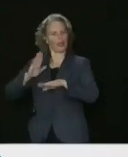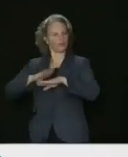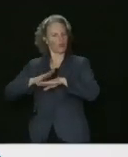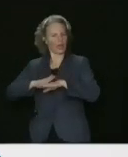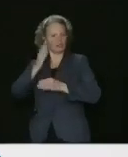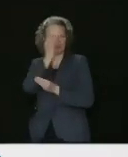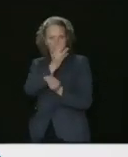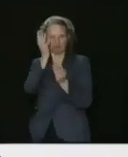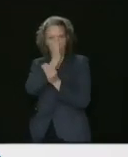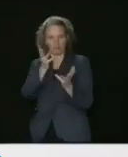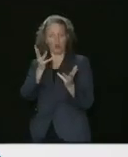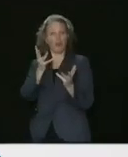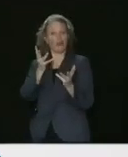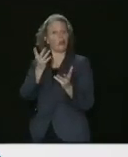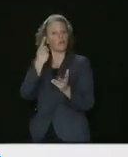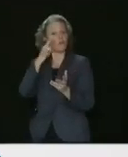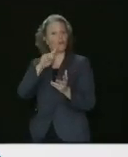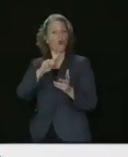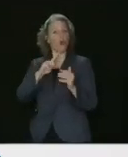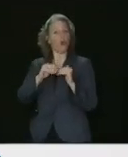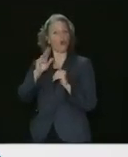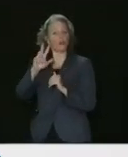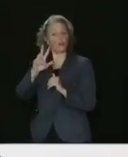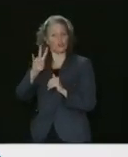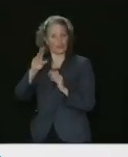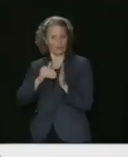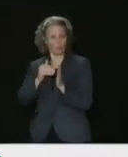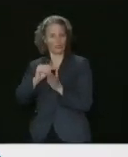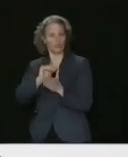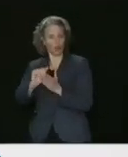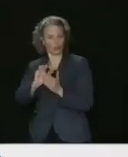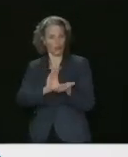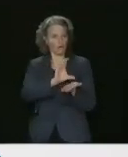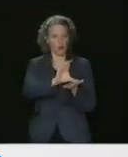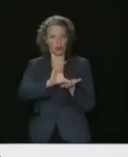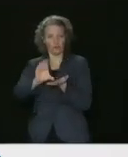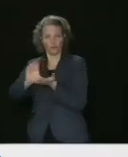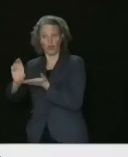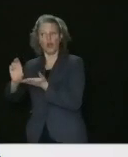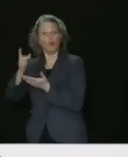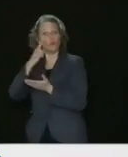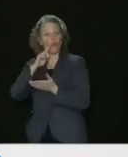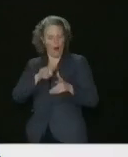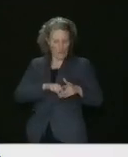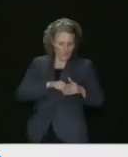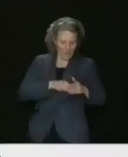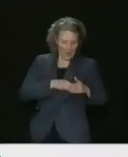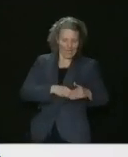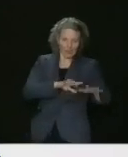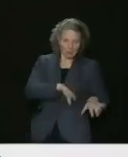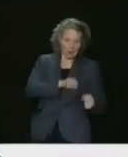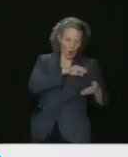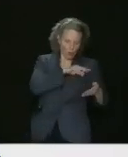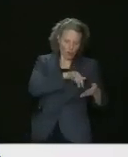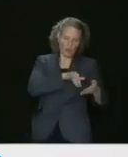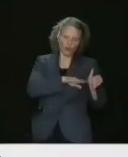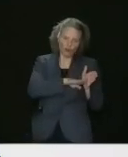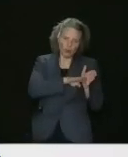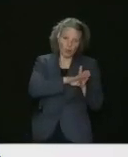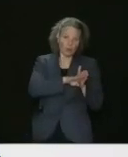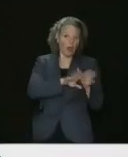and more than $37 million in funding to advance early stage and development research of